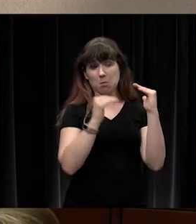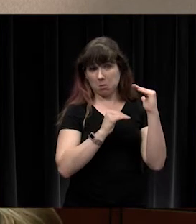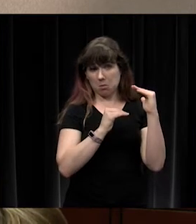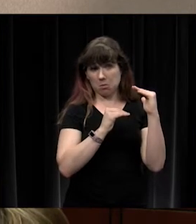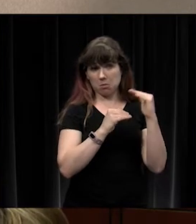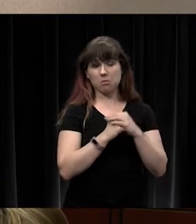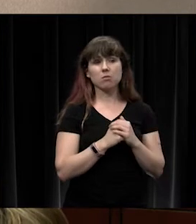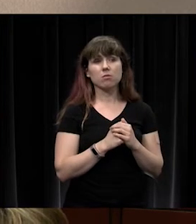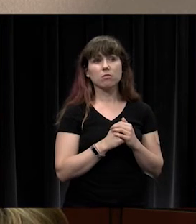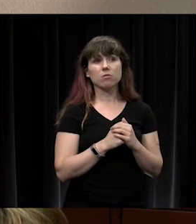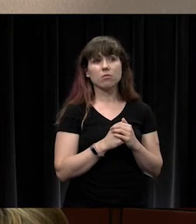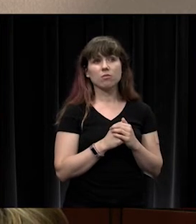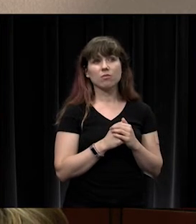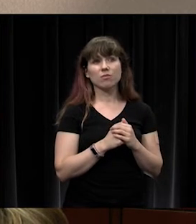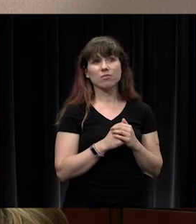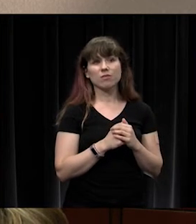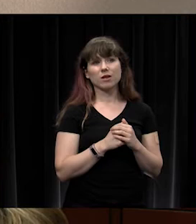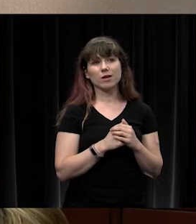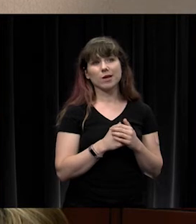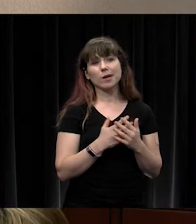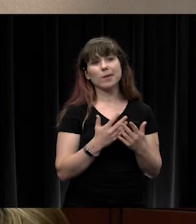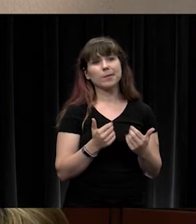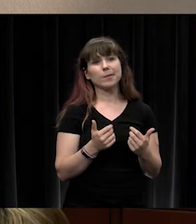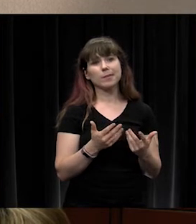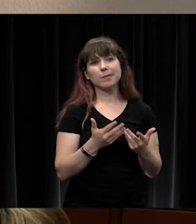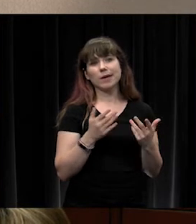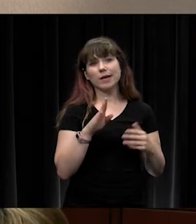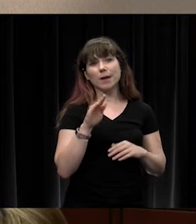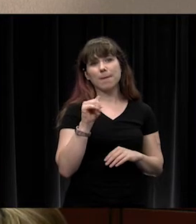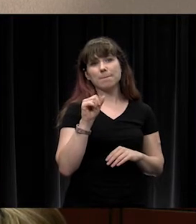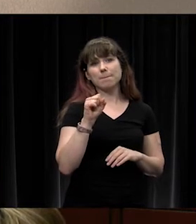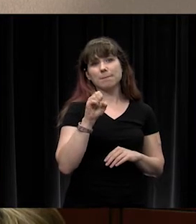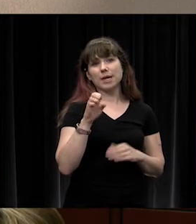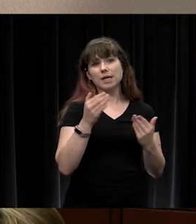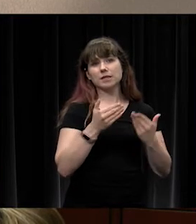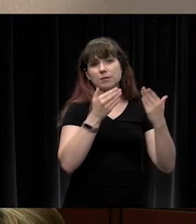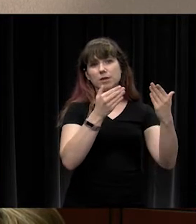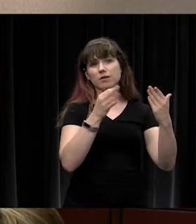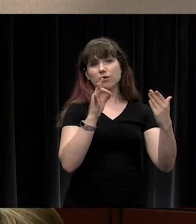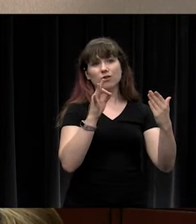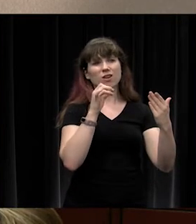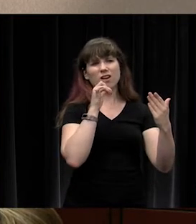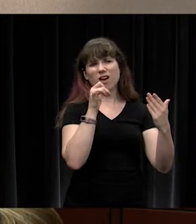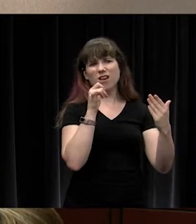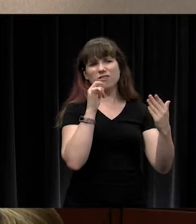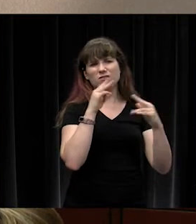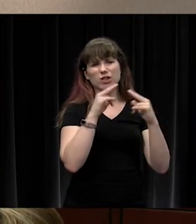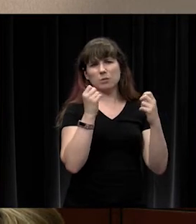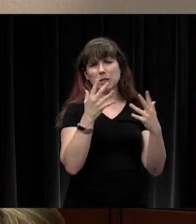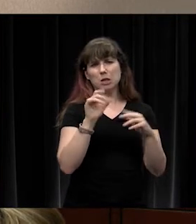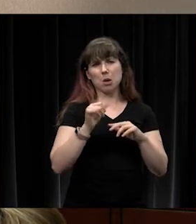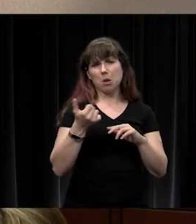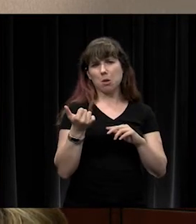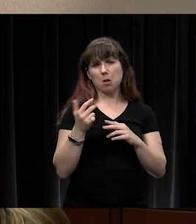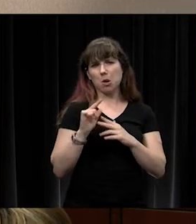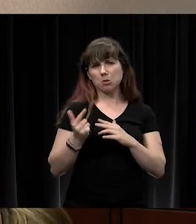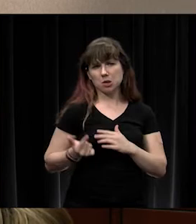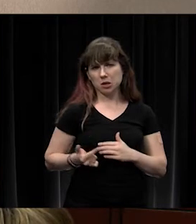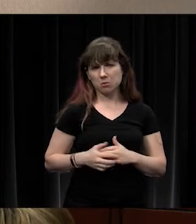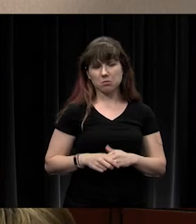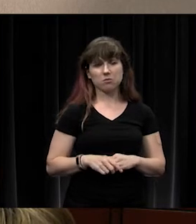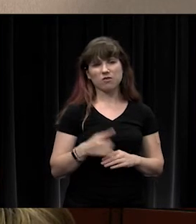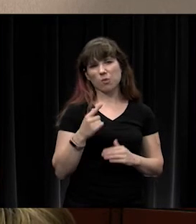We ended up with primarily base bid furniture, which is the furniture we want. We had very few alternates that we selected for a less expensive piece of